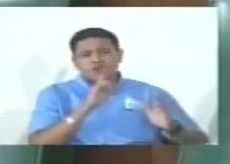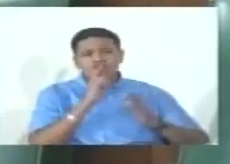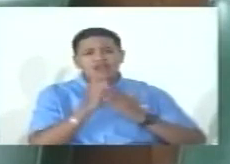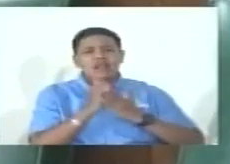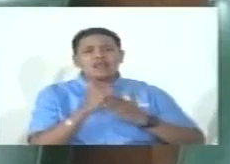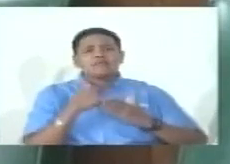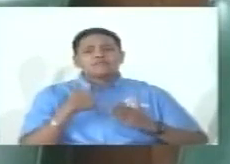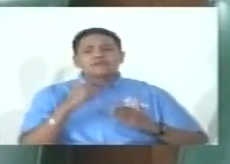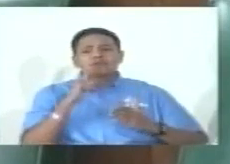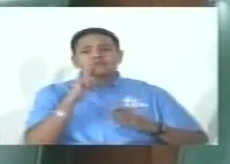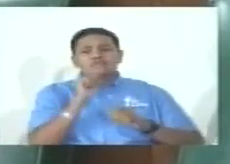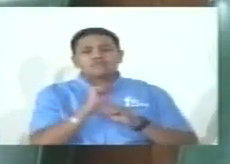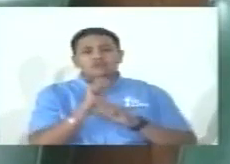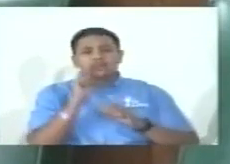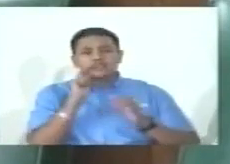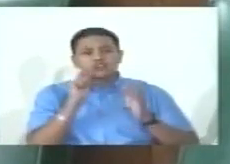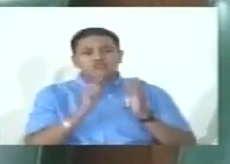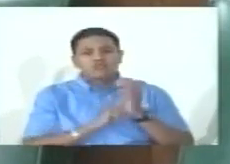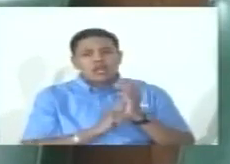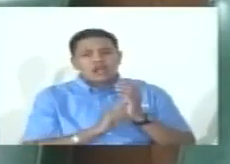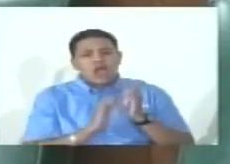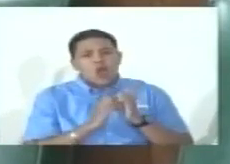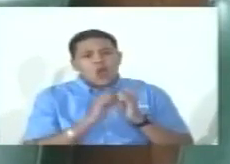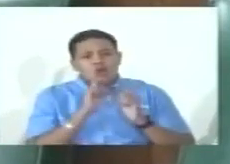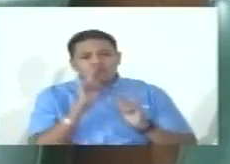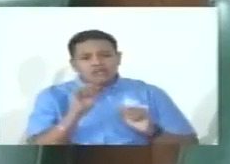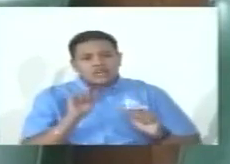to realize how that may be possible.